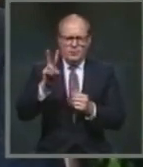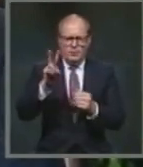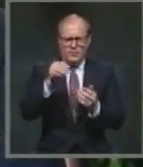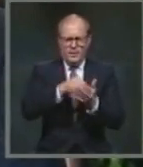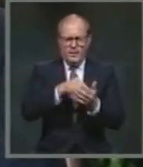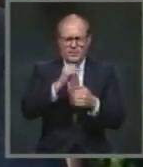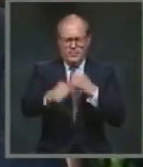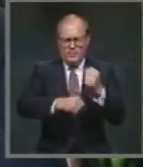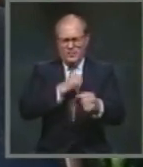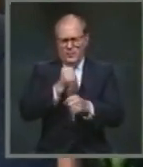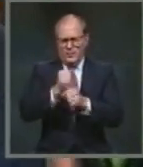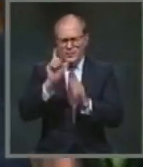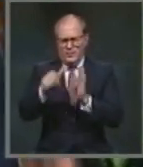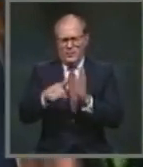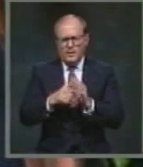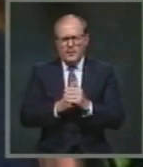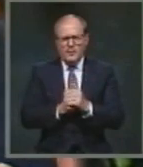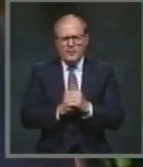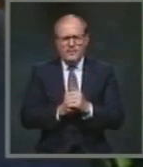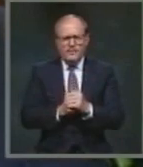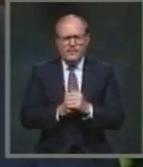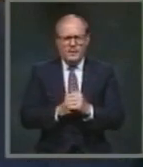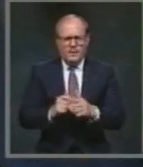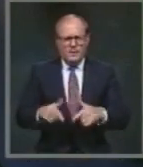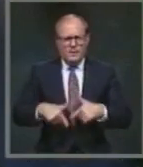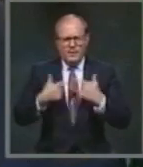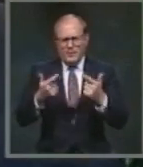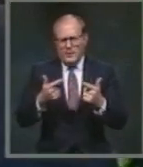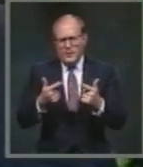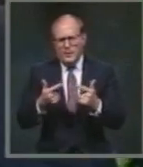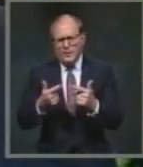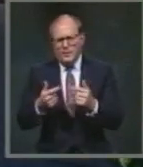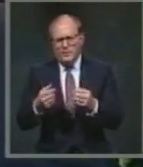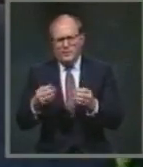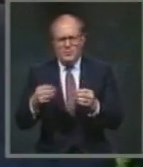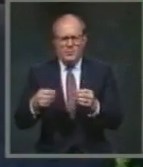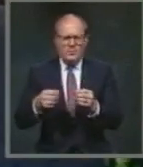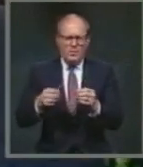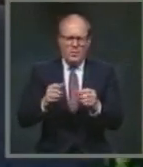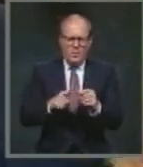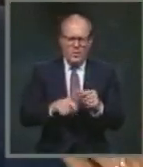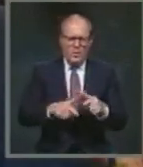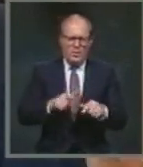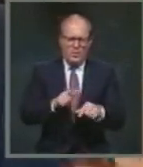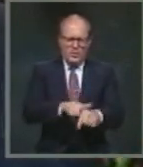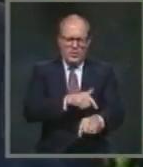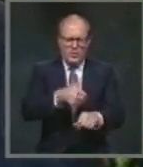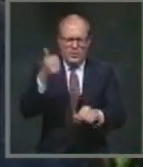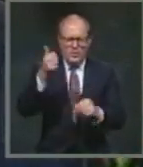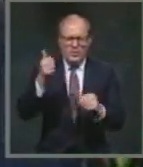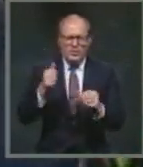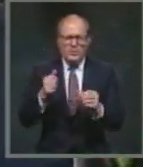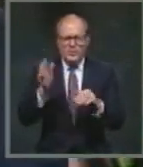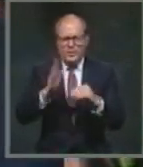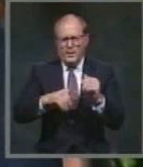later. Oh, it's outlived many beautifully graven stone monuments erected to the memory of great